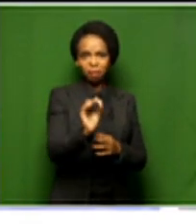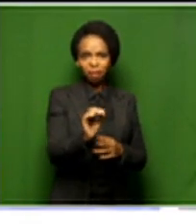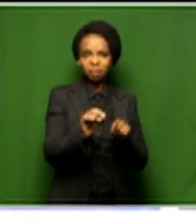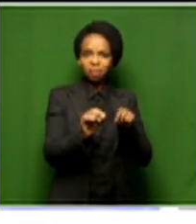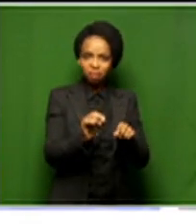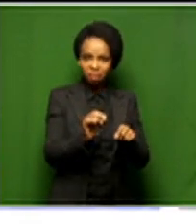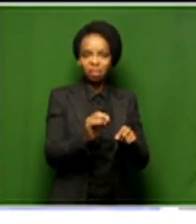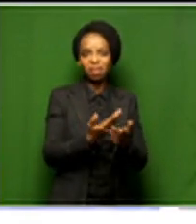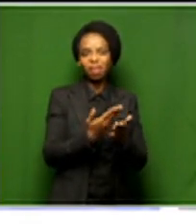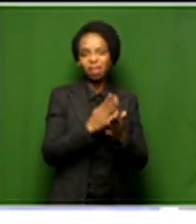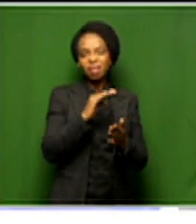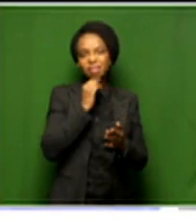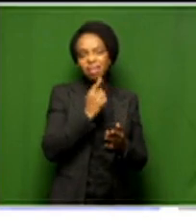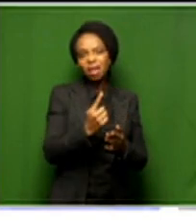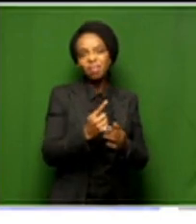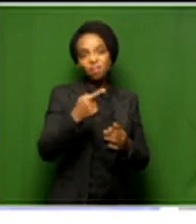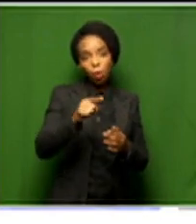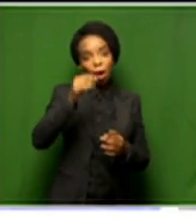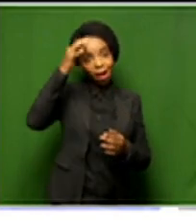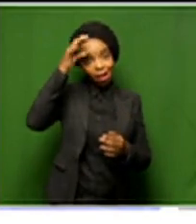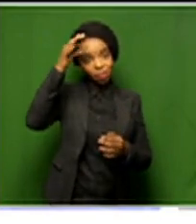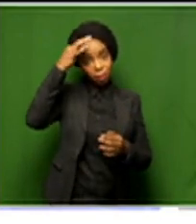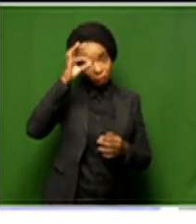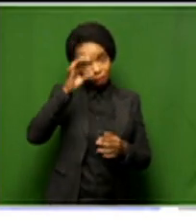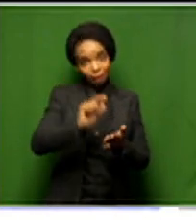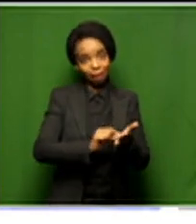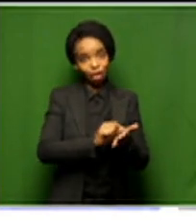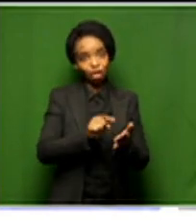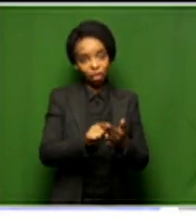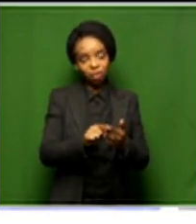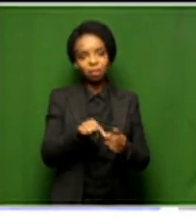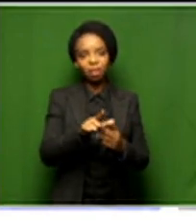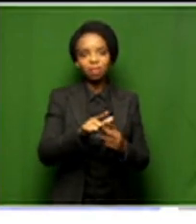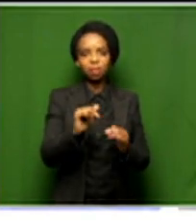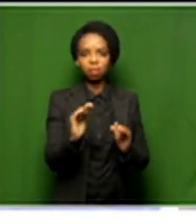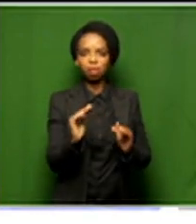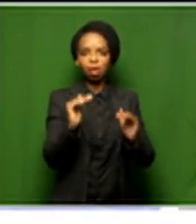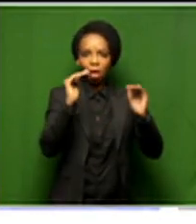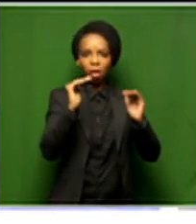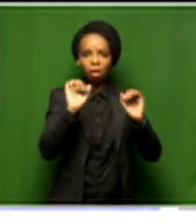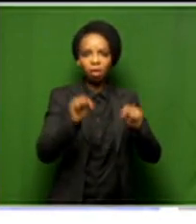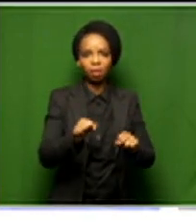in a way, for local government elections. So for this election, there's a lot of excitement.